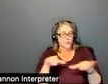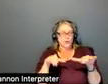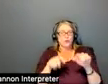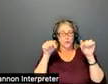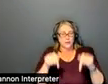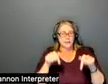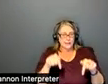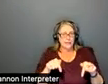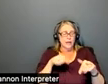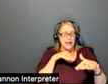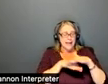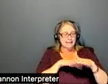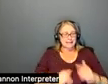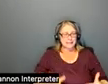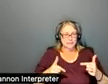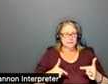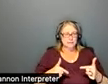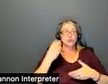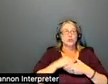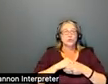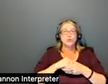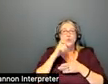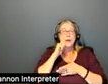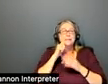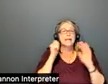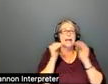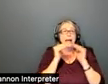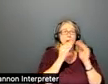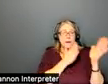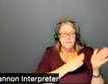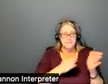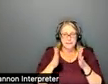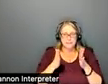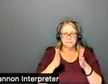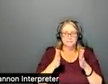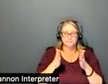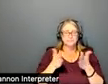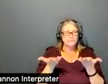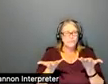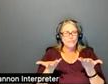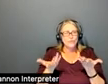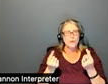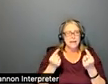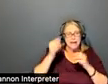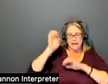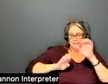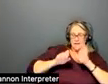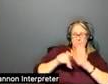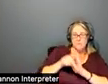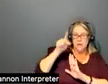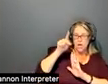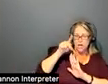Living include the Race Equity Plan. And this Race Equity Plan allows us to evaluate policies